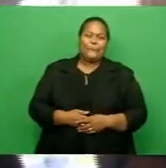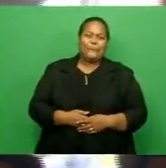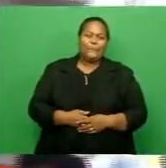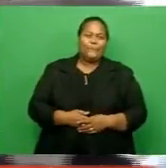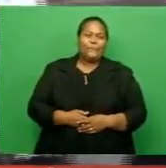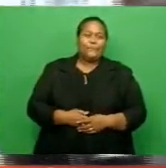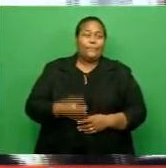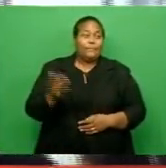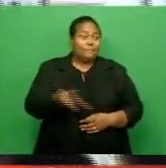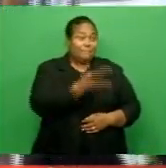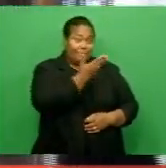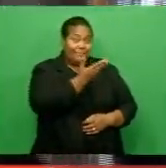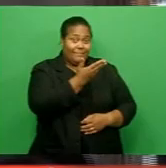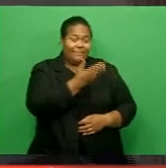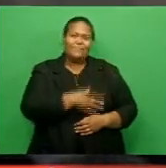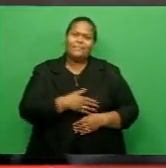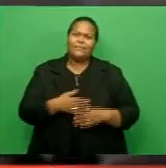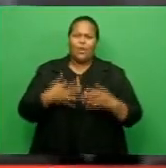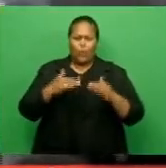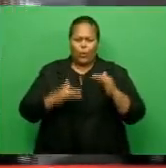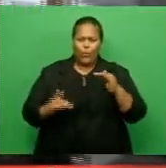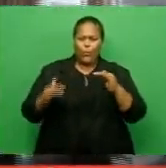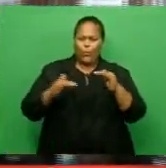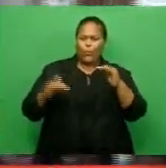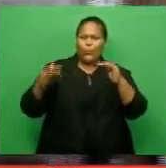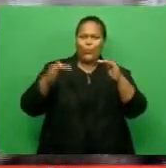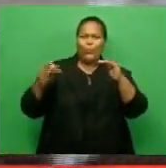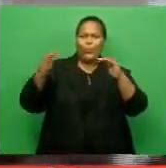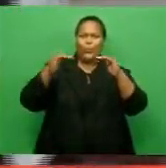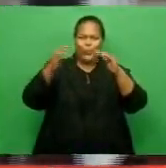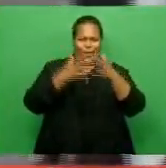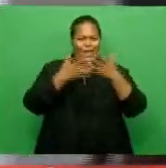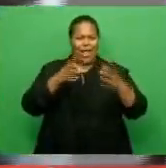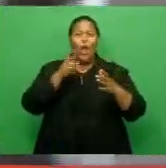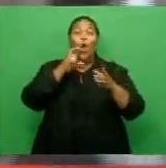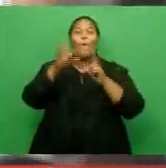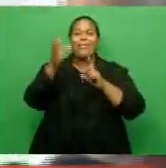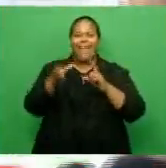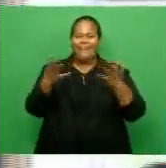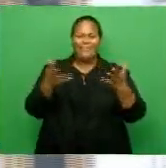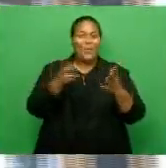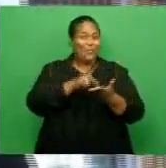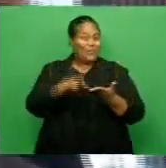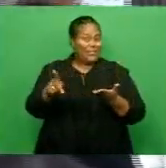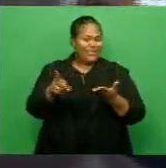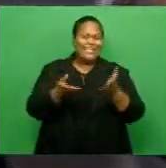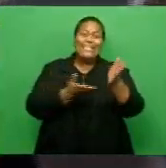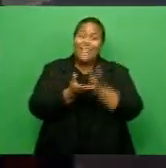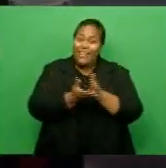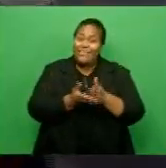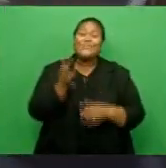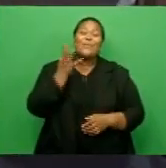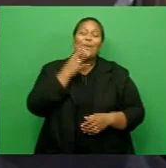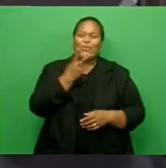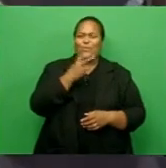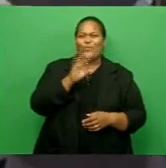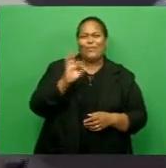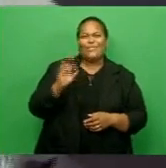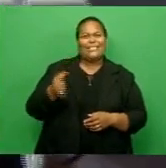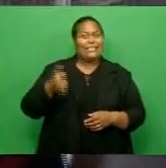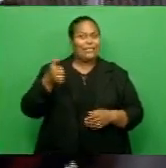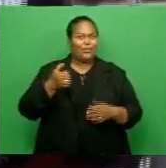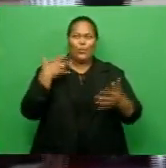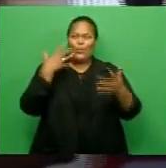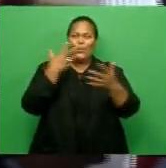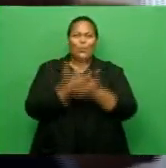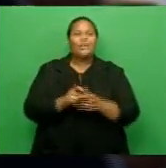Major Tokondoandoa, who came through ranks to reach the commanding officer position, says his service until 2006 was a challenge when